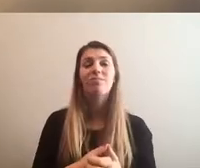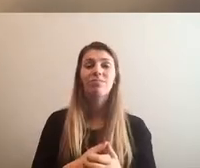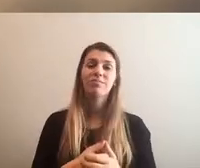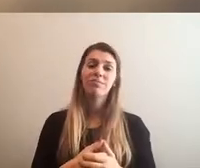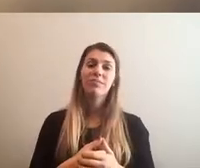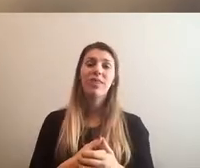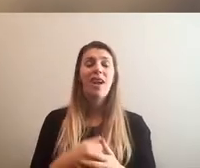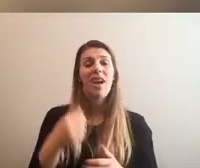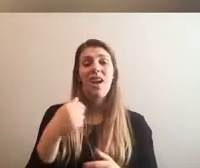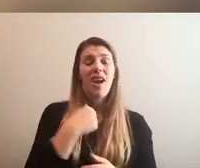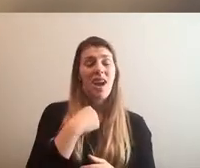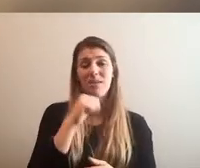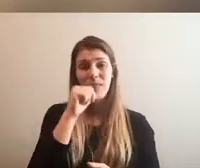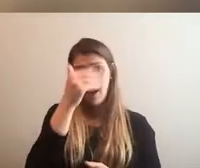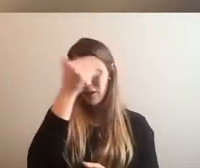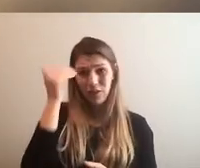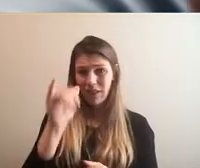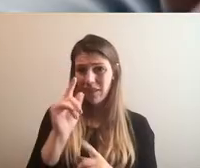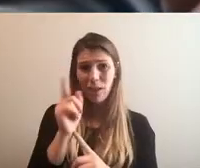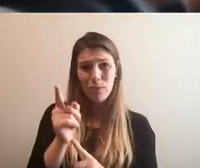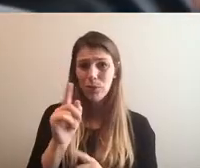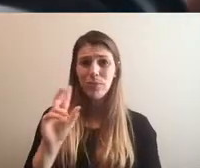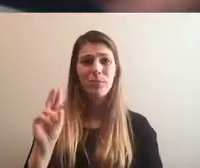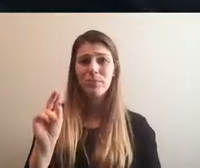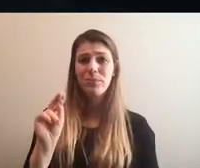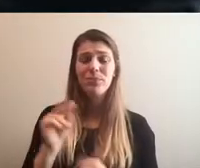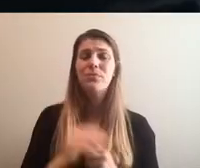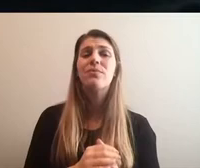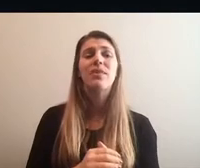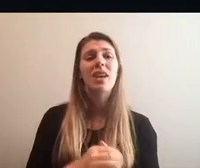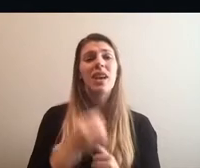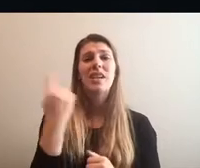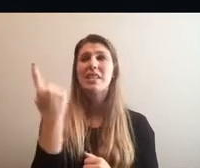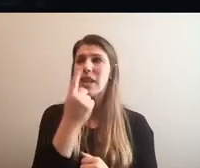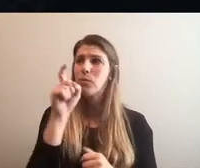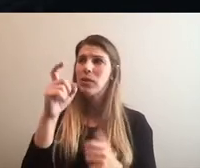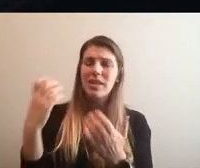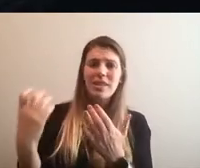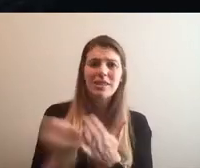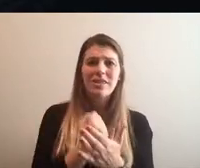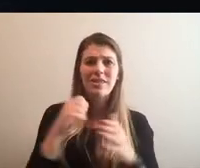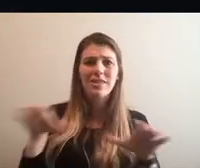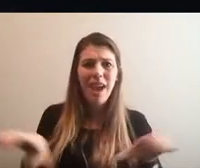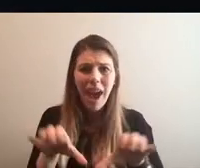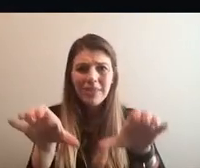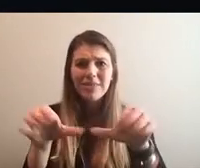I will never forget that. Somebody's got to do something about it.